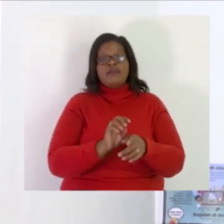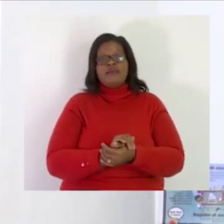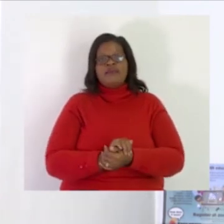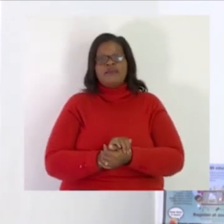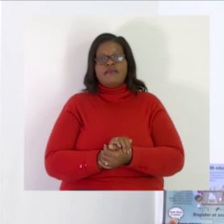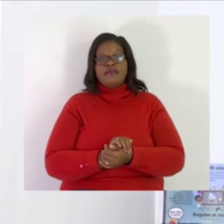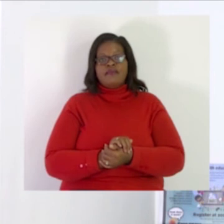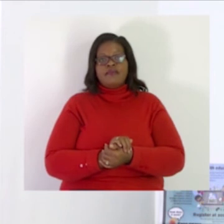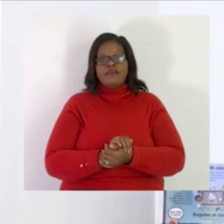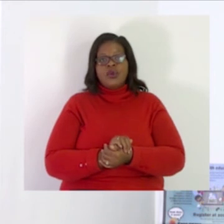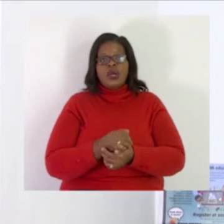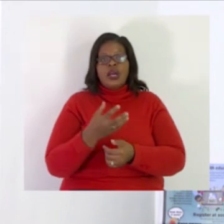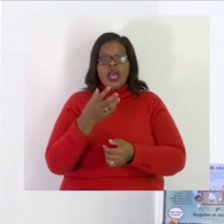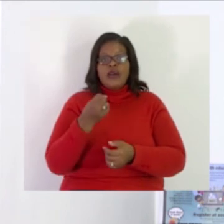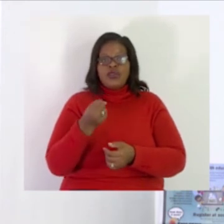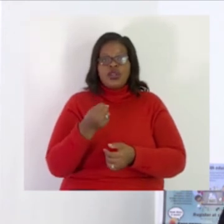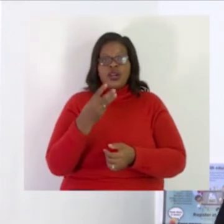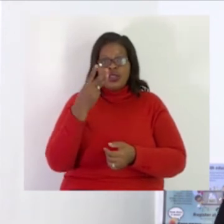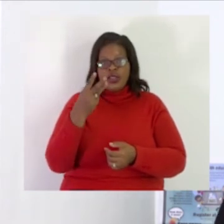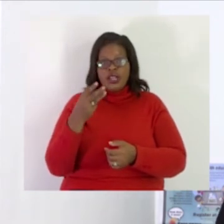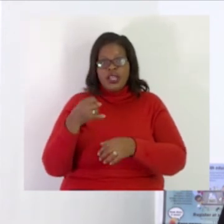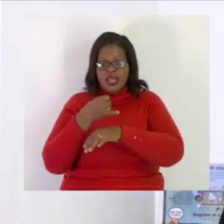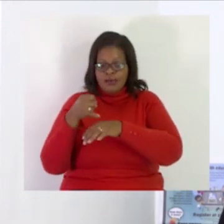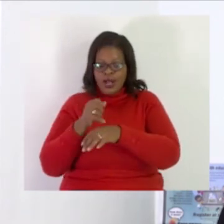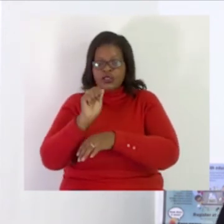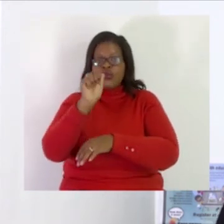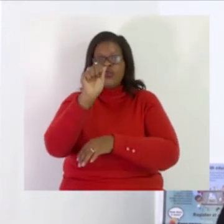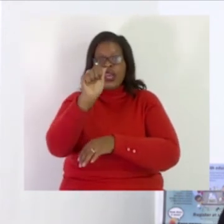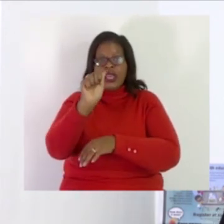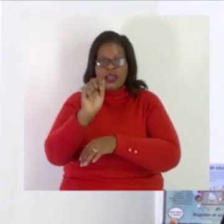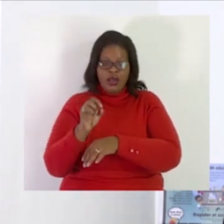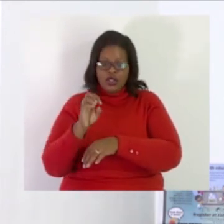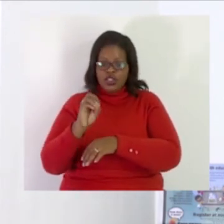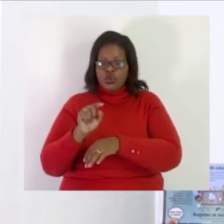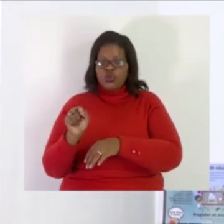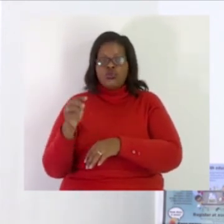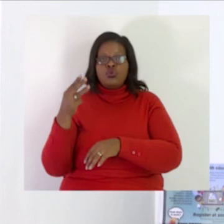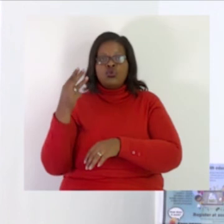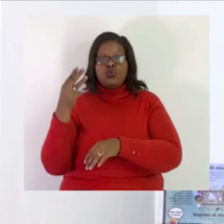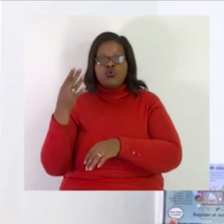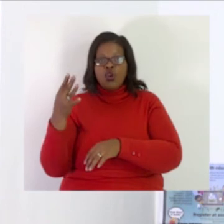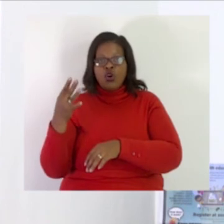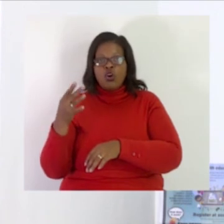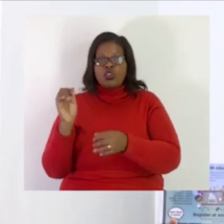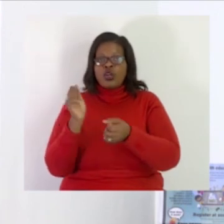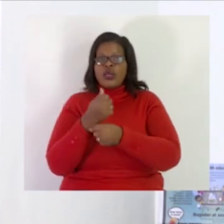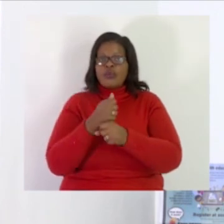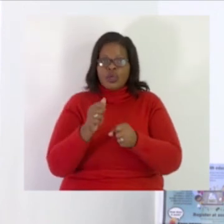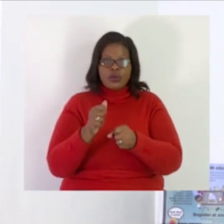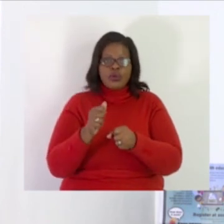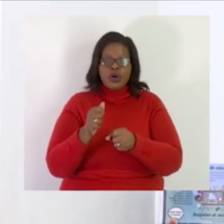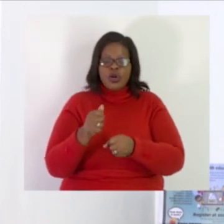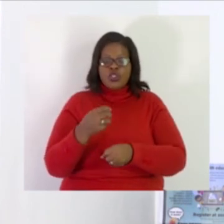see that 3 falls in this category. So 3 cannot change 2. 2 will remain the same. In